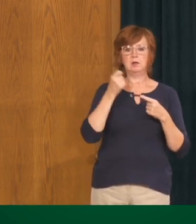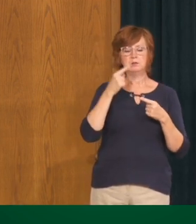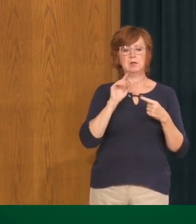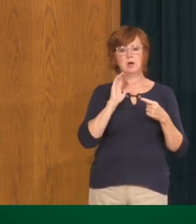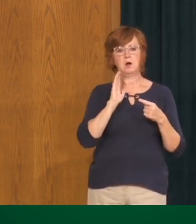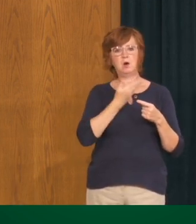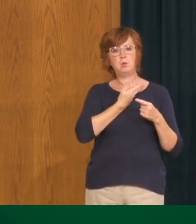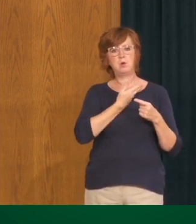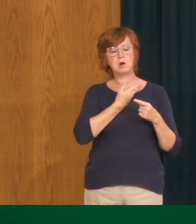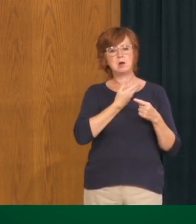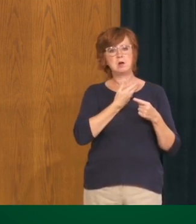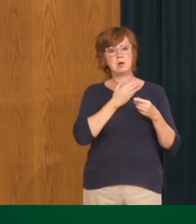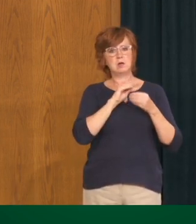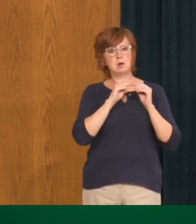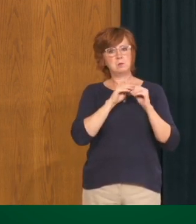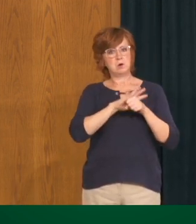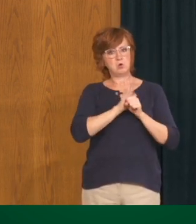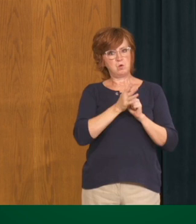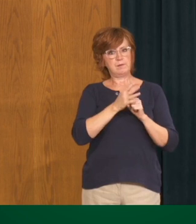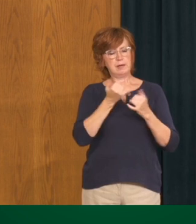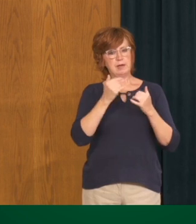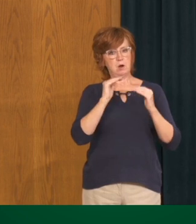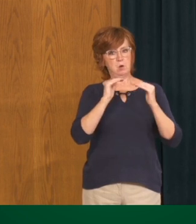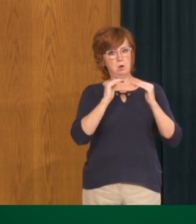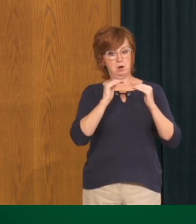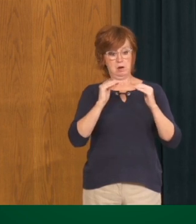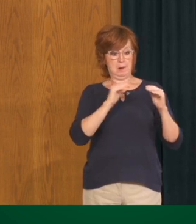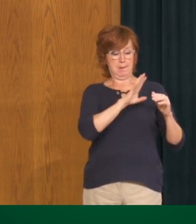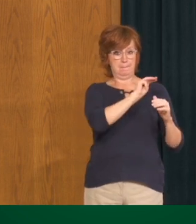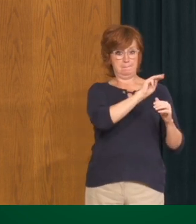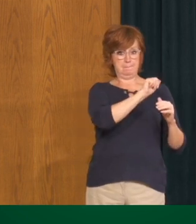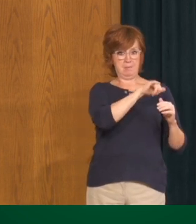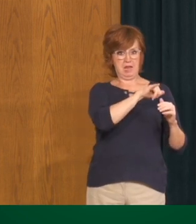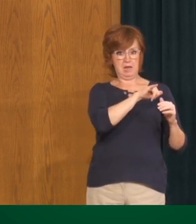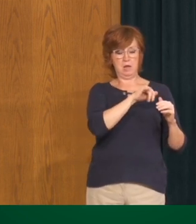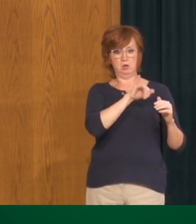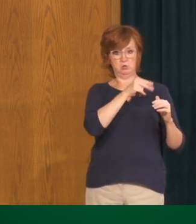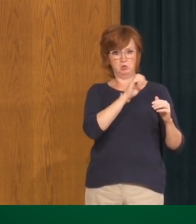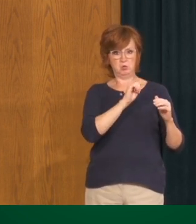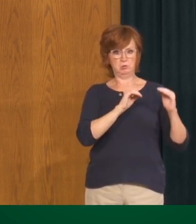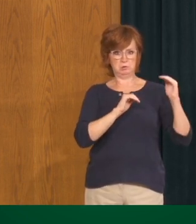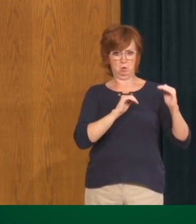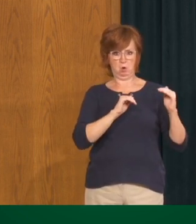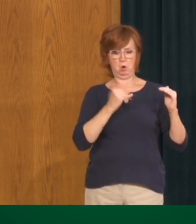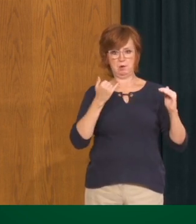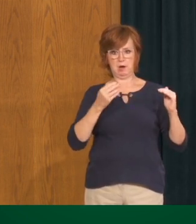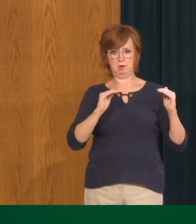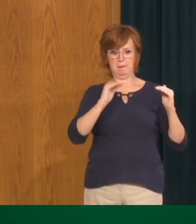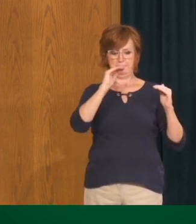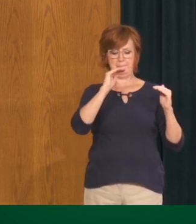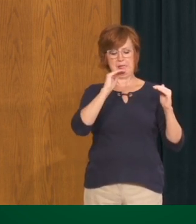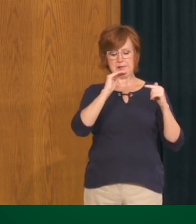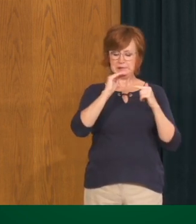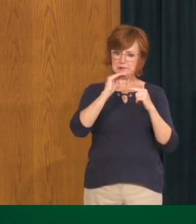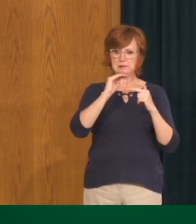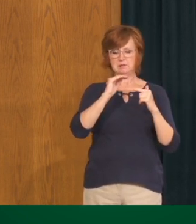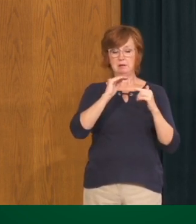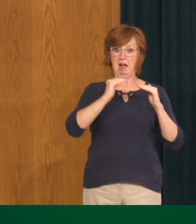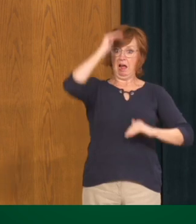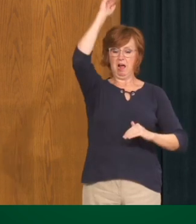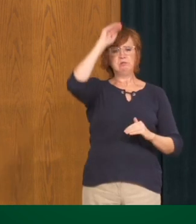than May, June, but not too high. Having said that, I think it's a reasonable thing to start